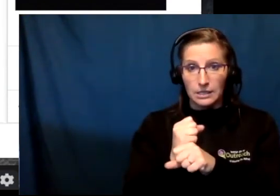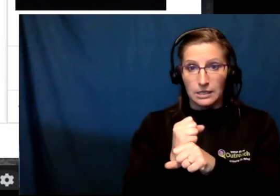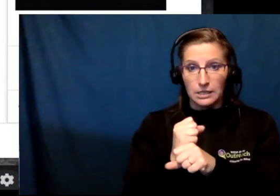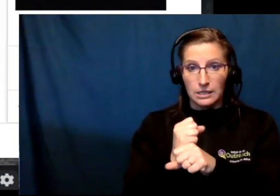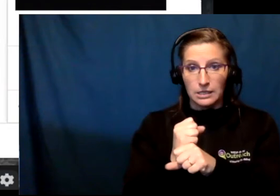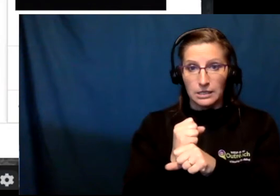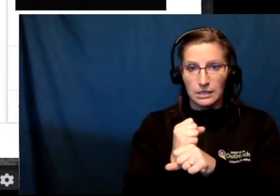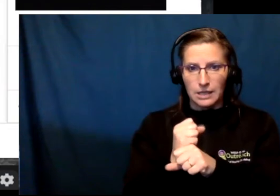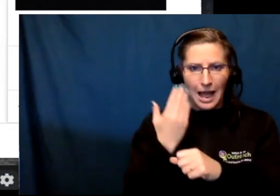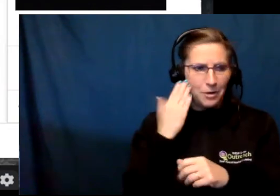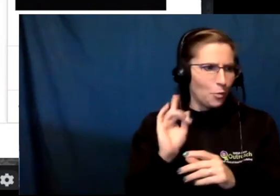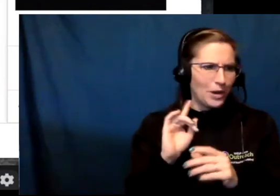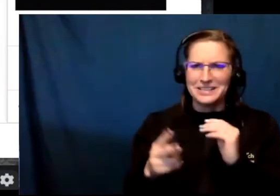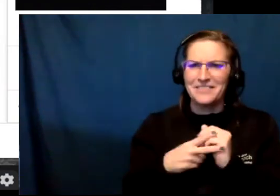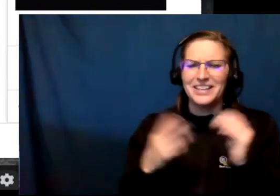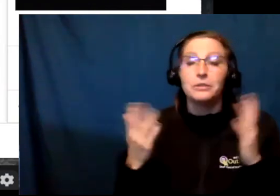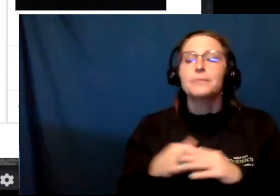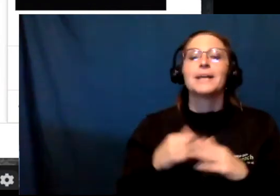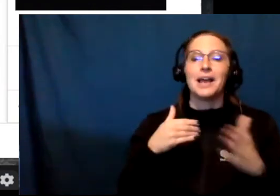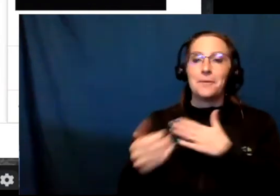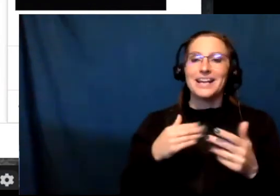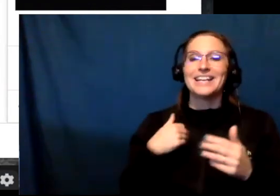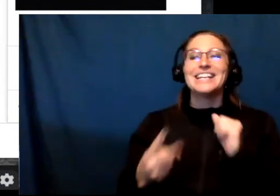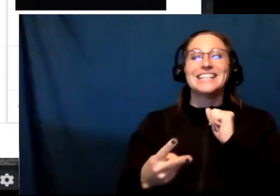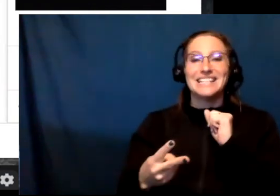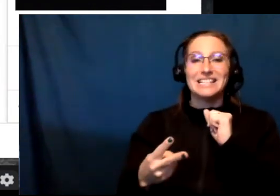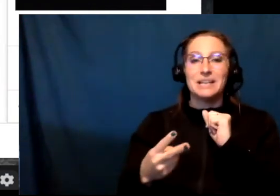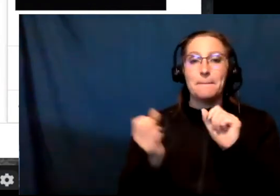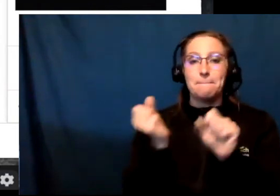I don't know where it saved it though, but what it does is it creates,